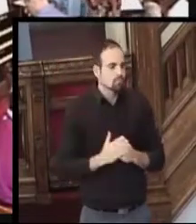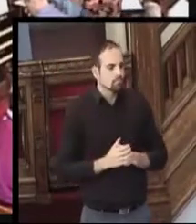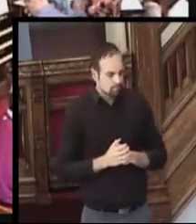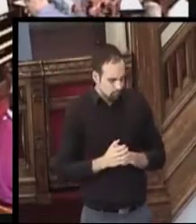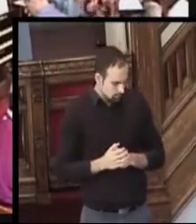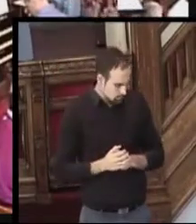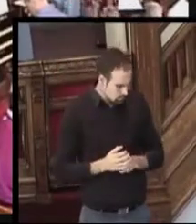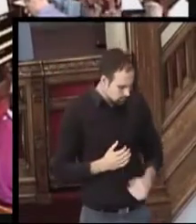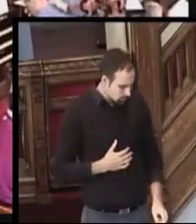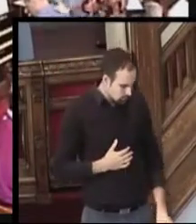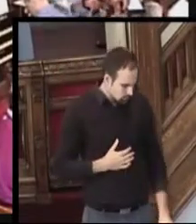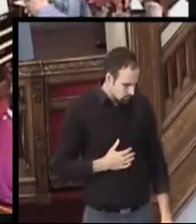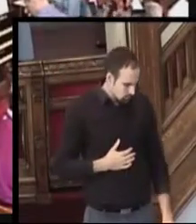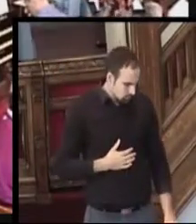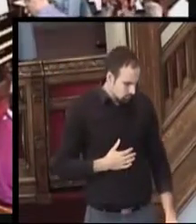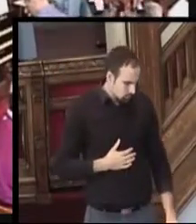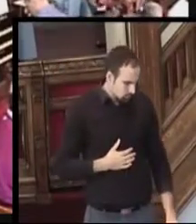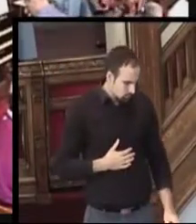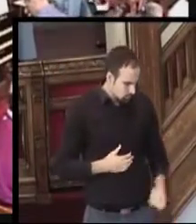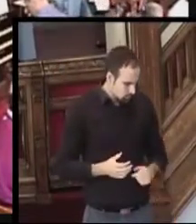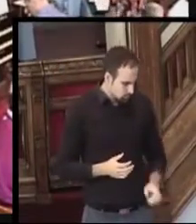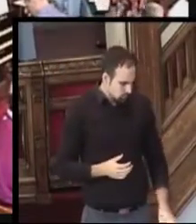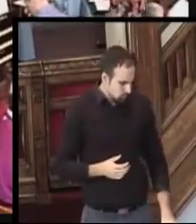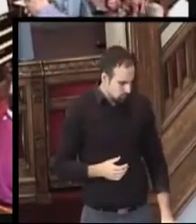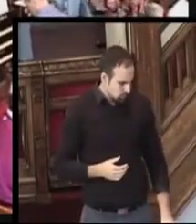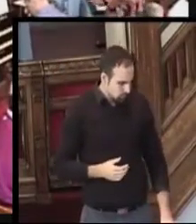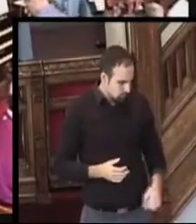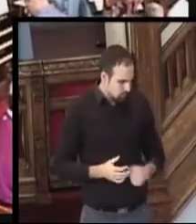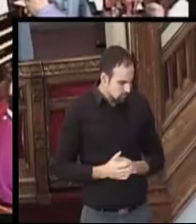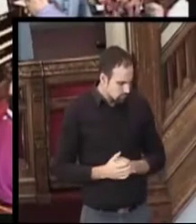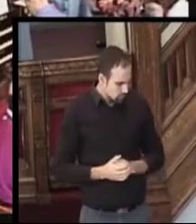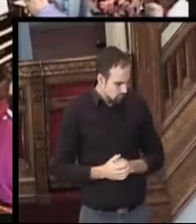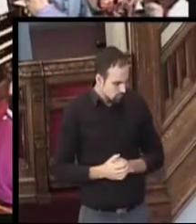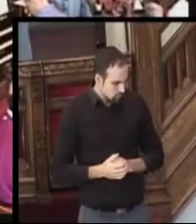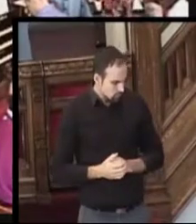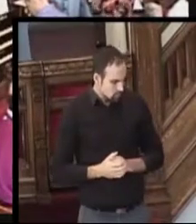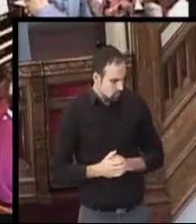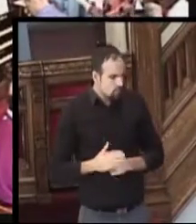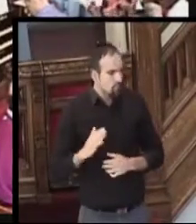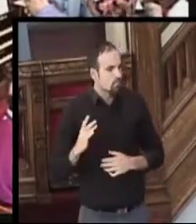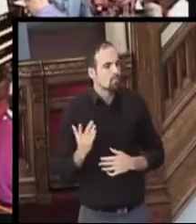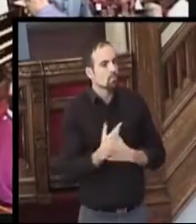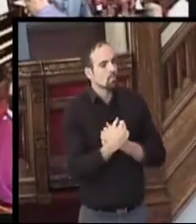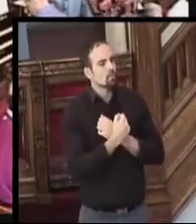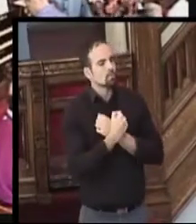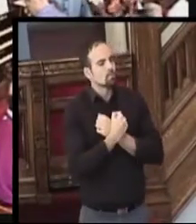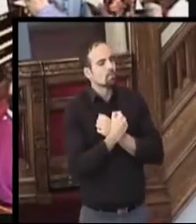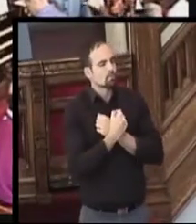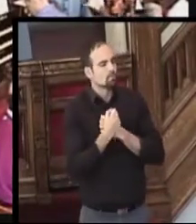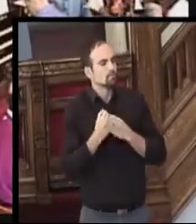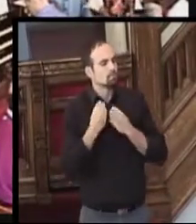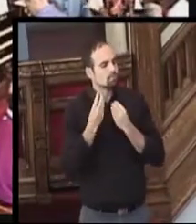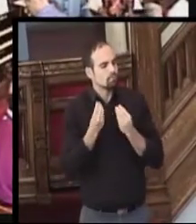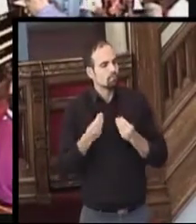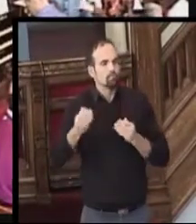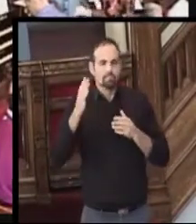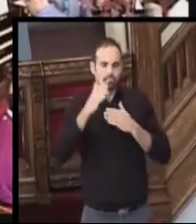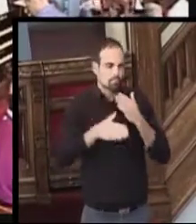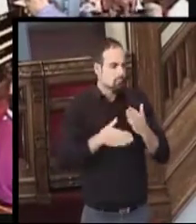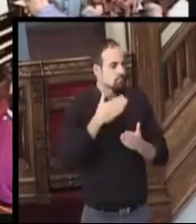God. Let us know the love unceasing, which alone can loose